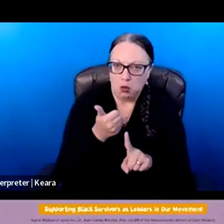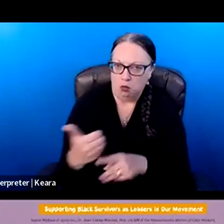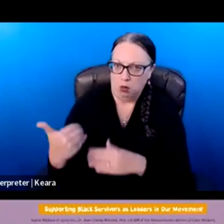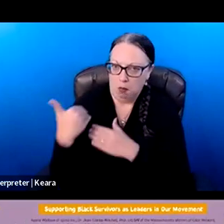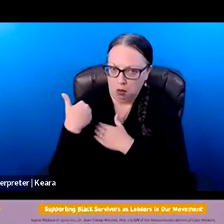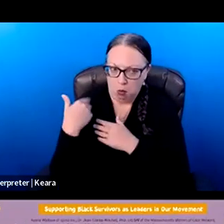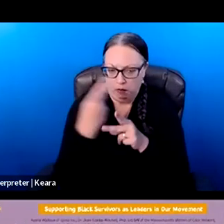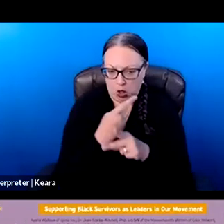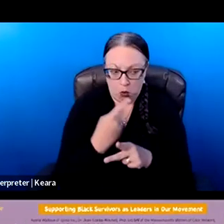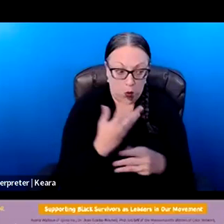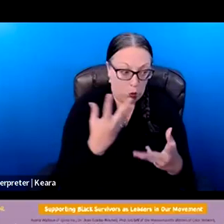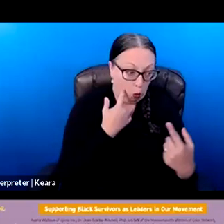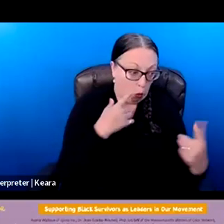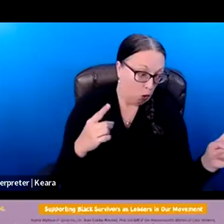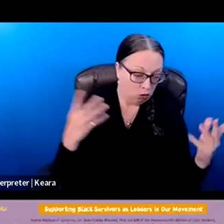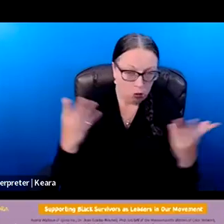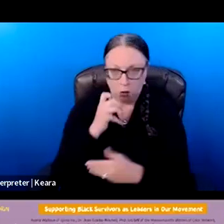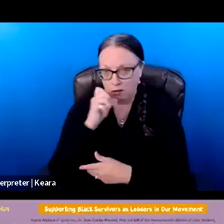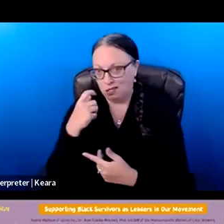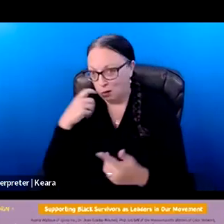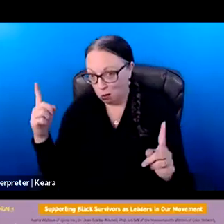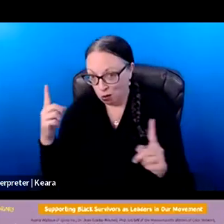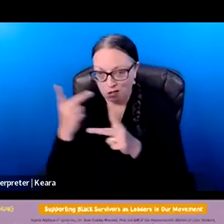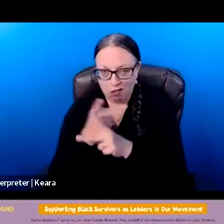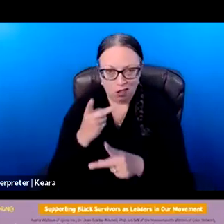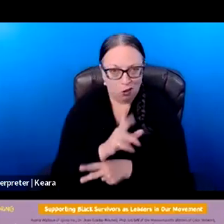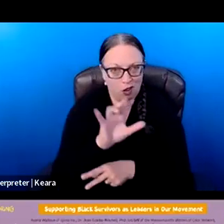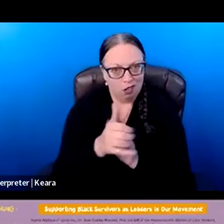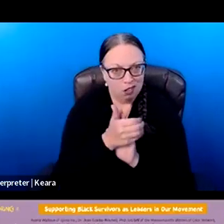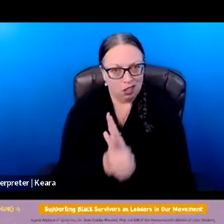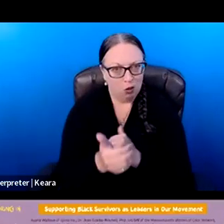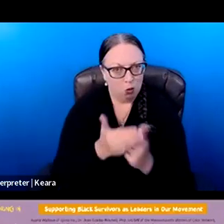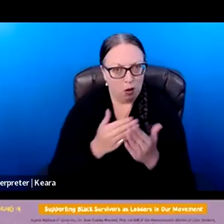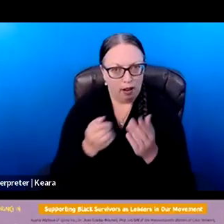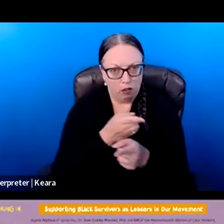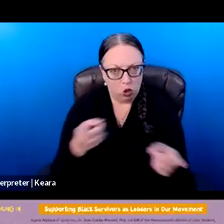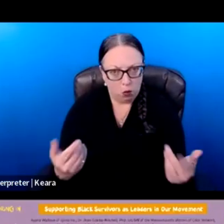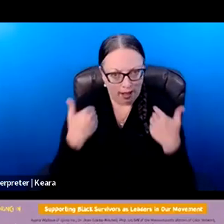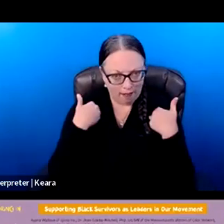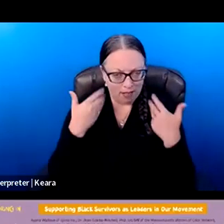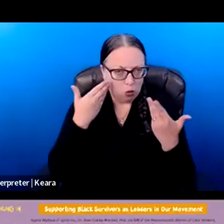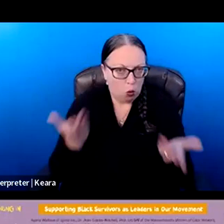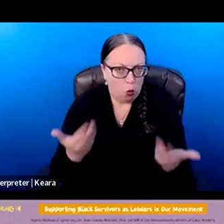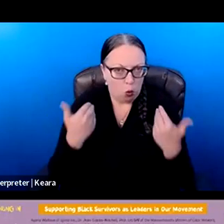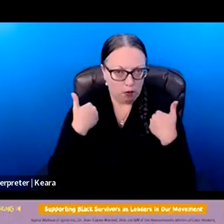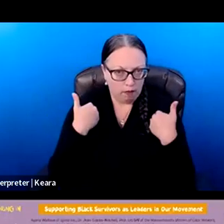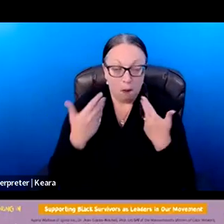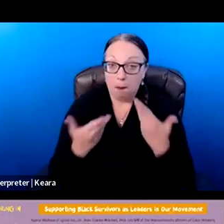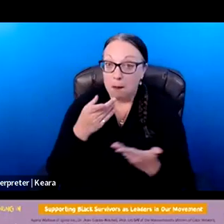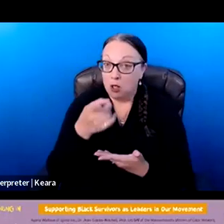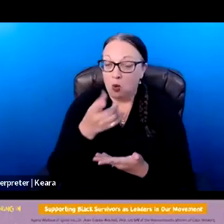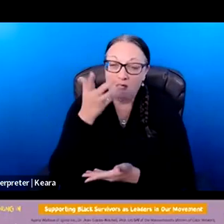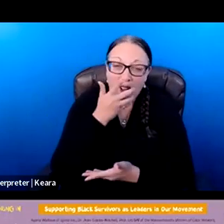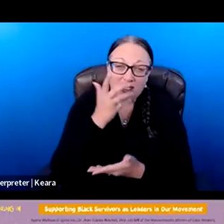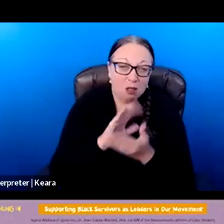and what doesn't work. And like Dr. Jean said, figuring out those skills that you have that you didn't know you had, right? You may be an amazing storyteller